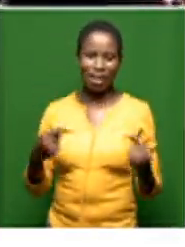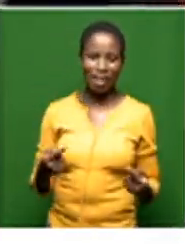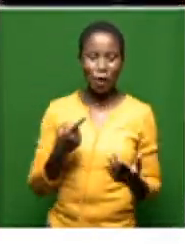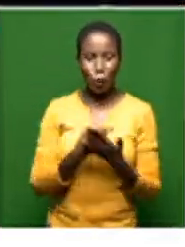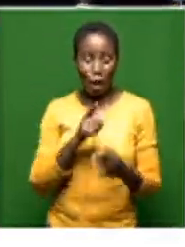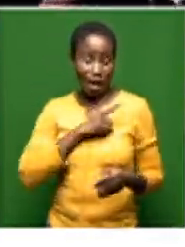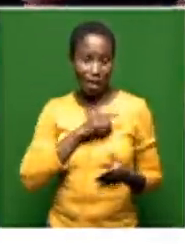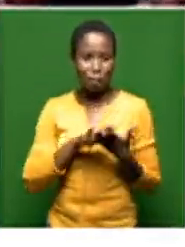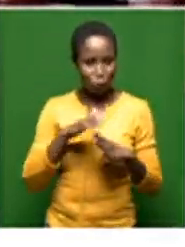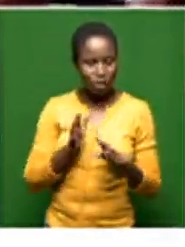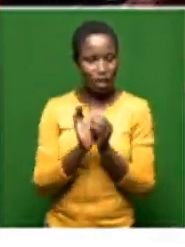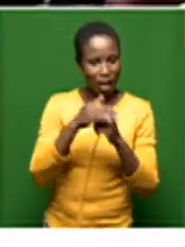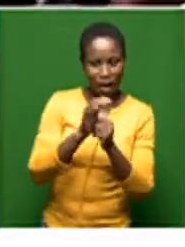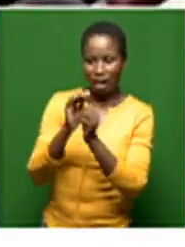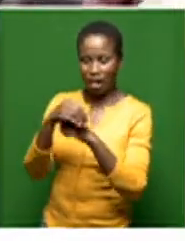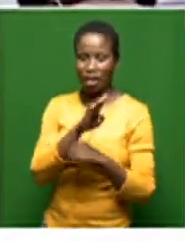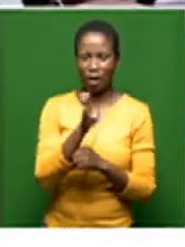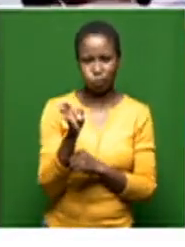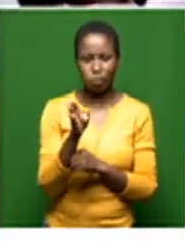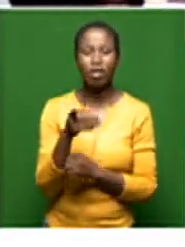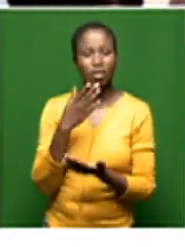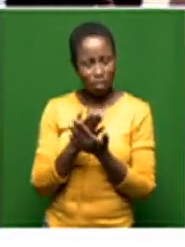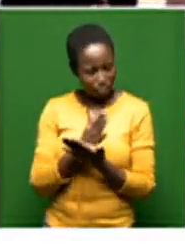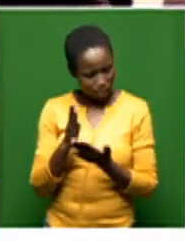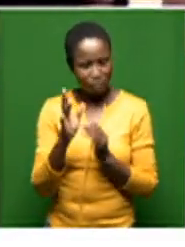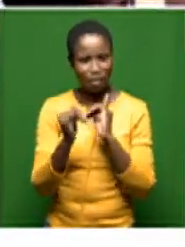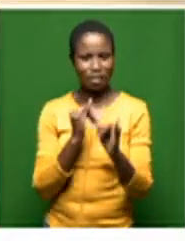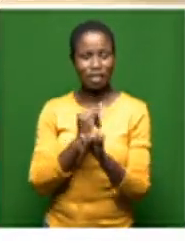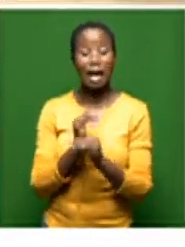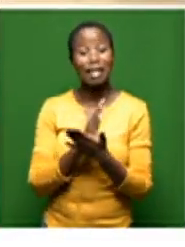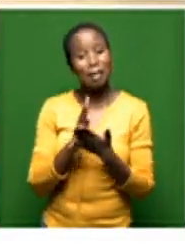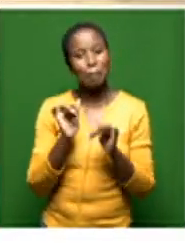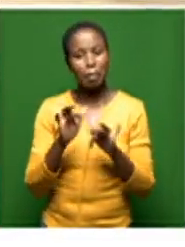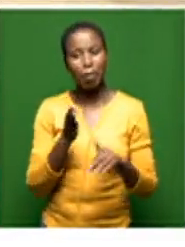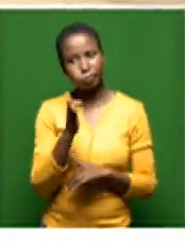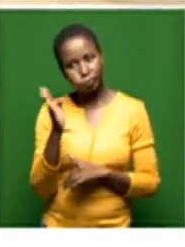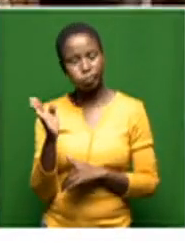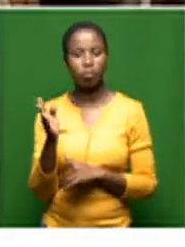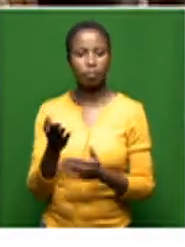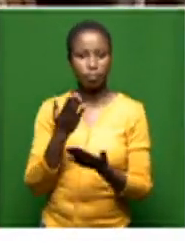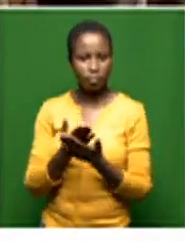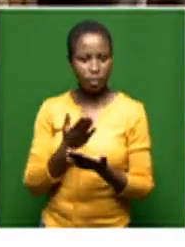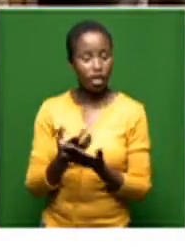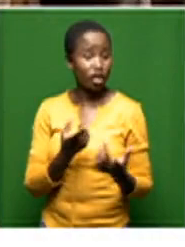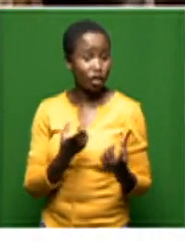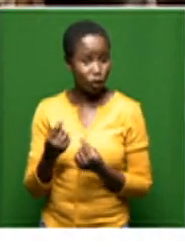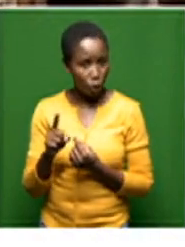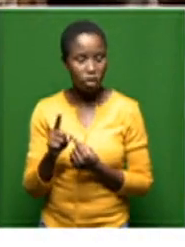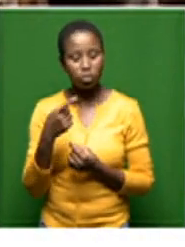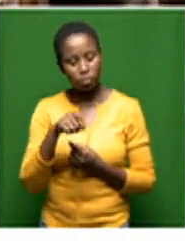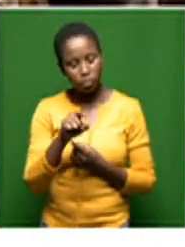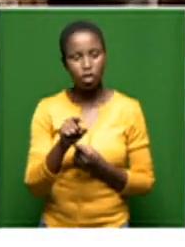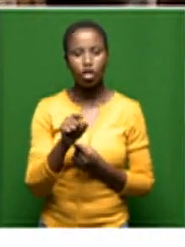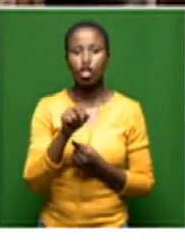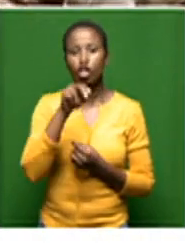lots of cases currently internationally, and there are people who are supposed to be sent to United States